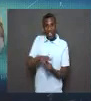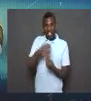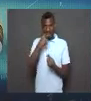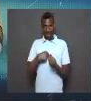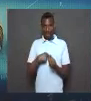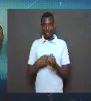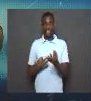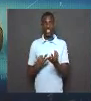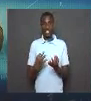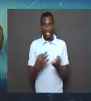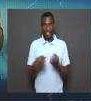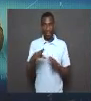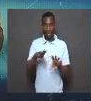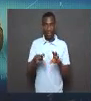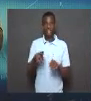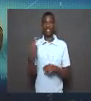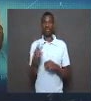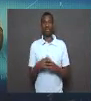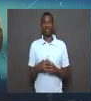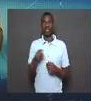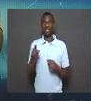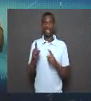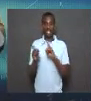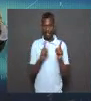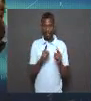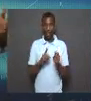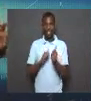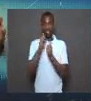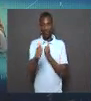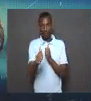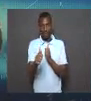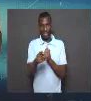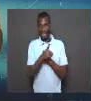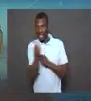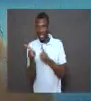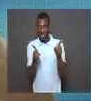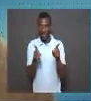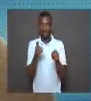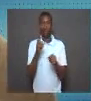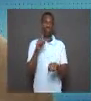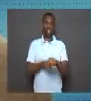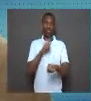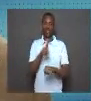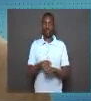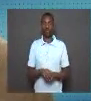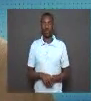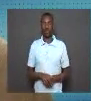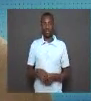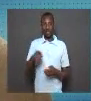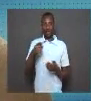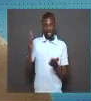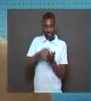factor elements such as the forward direction of time. It was